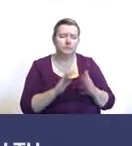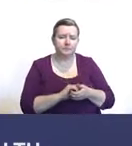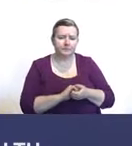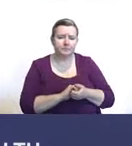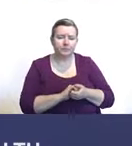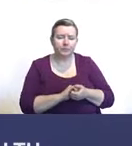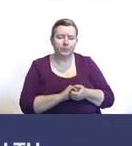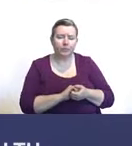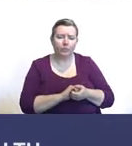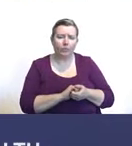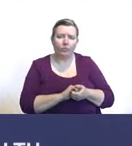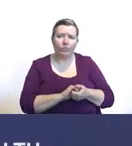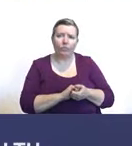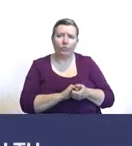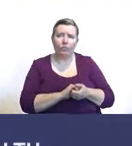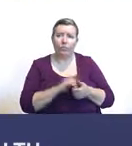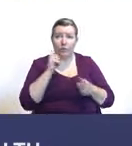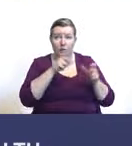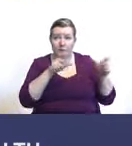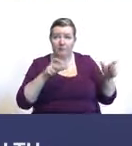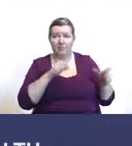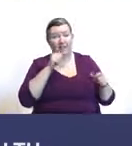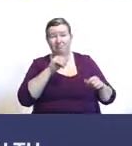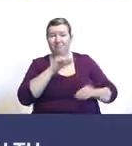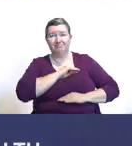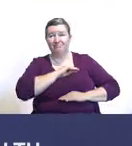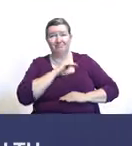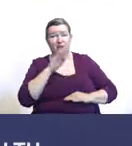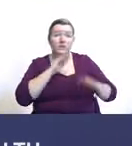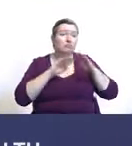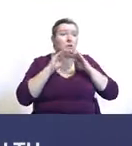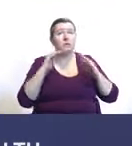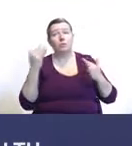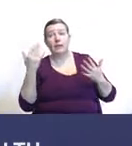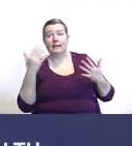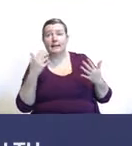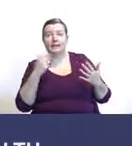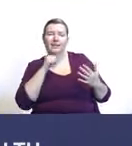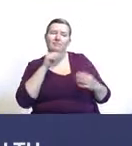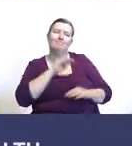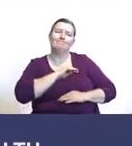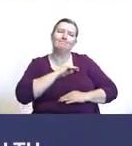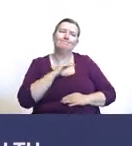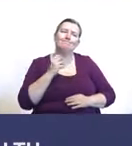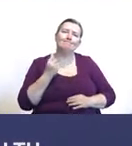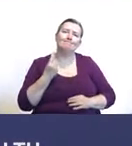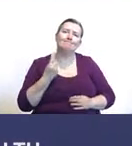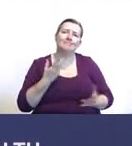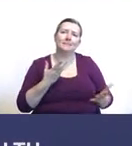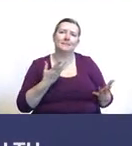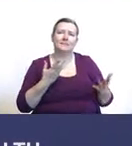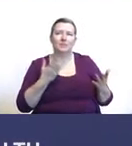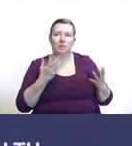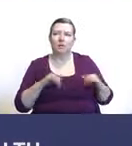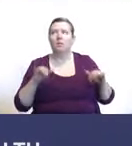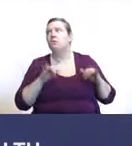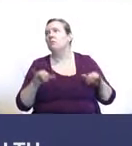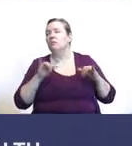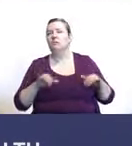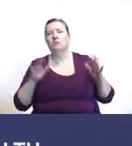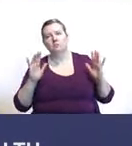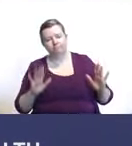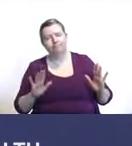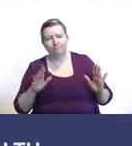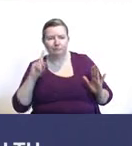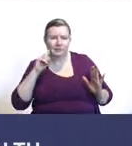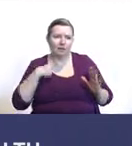folks no solace who are frustrated and waiting. And I know people hear this, but there's evidence to back it up.